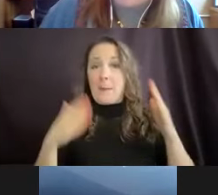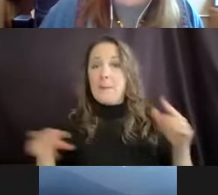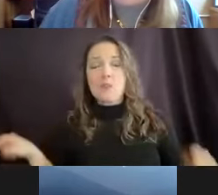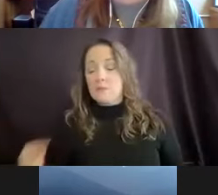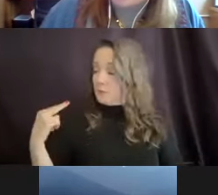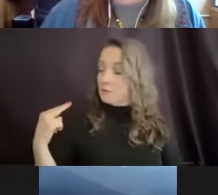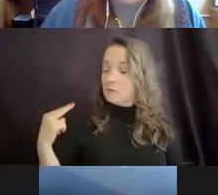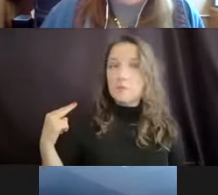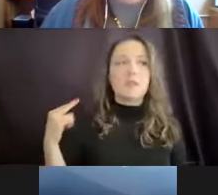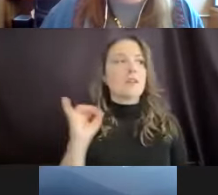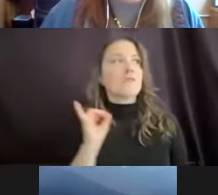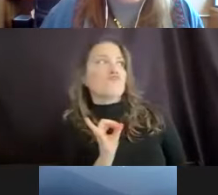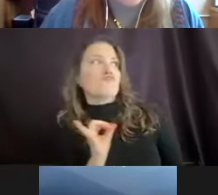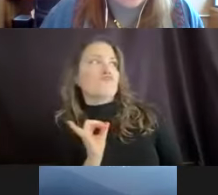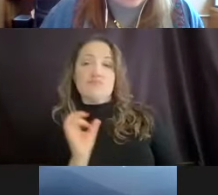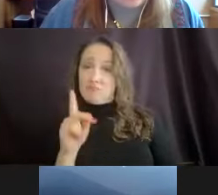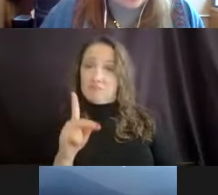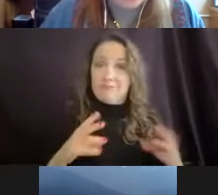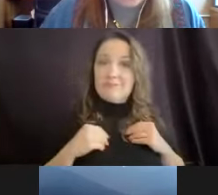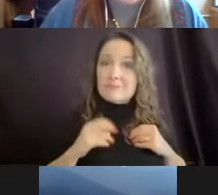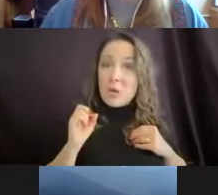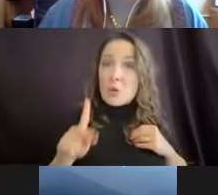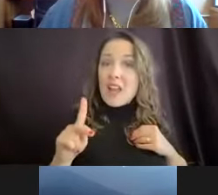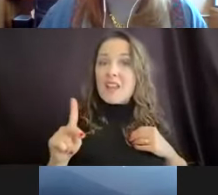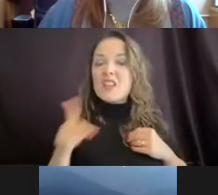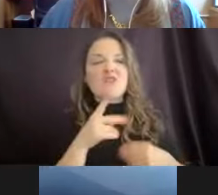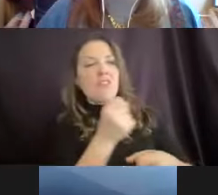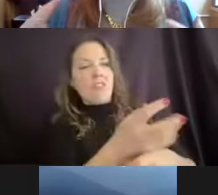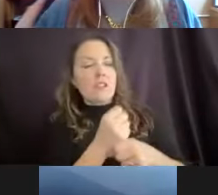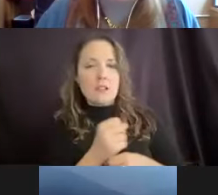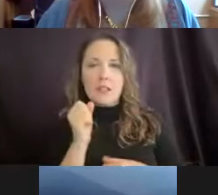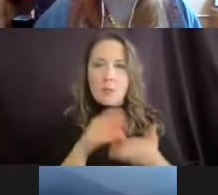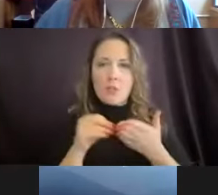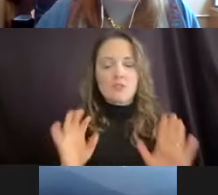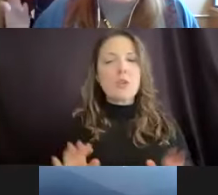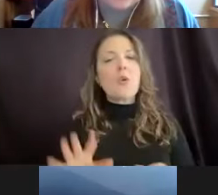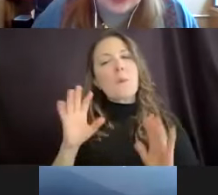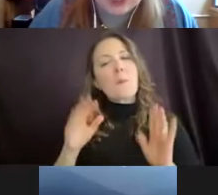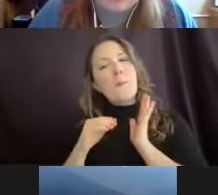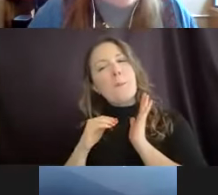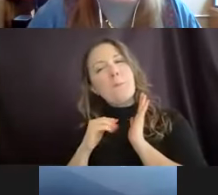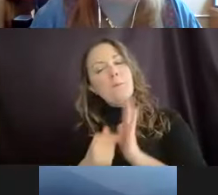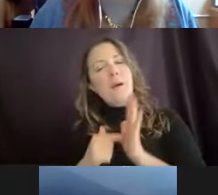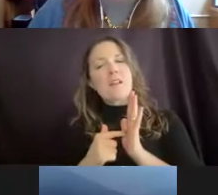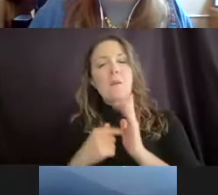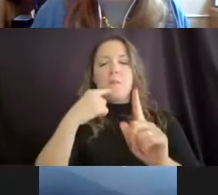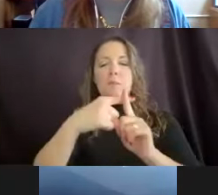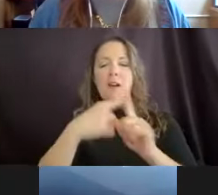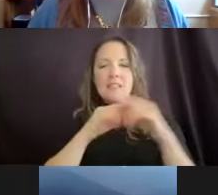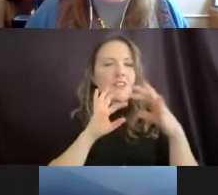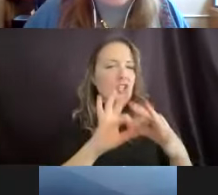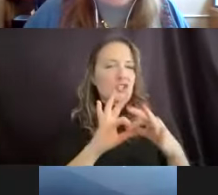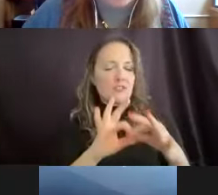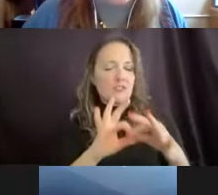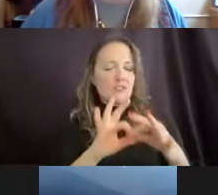that from you that that's acceptable behavior as well. So you want to model those positive connections no matter who you're with